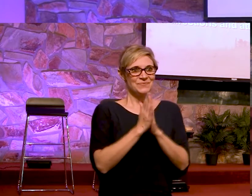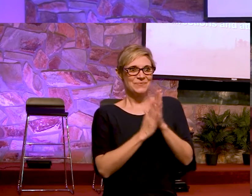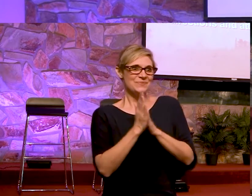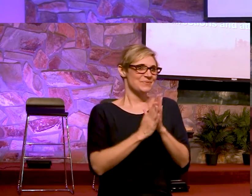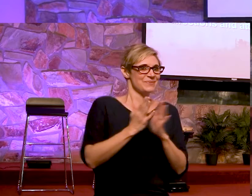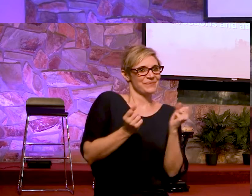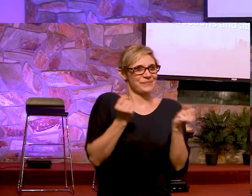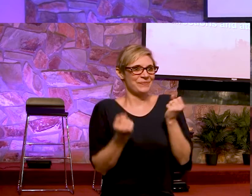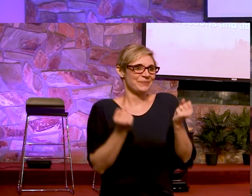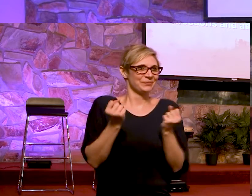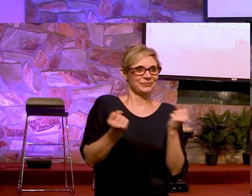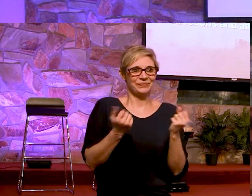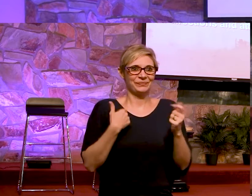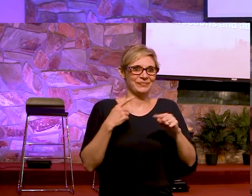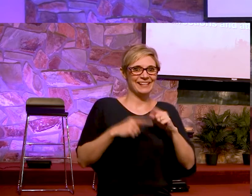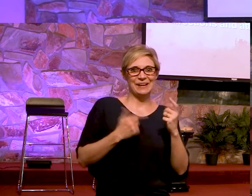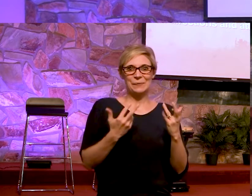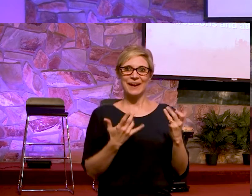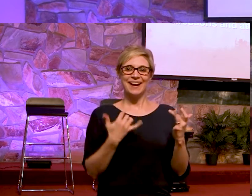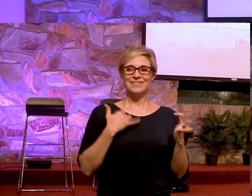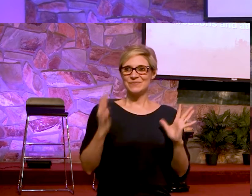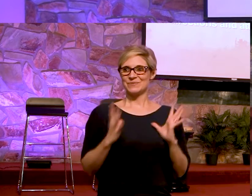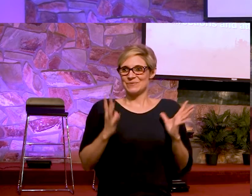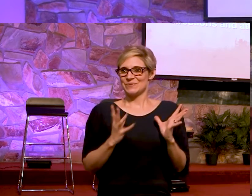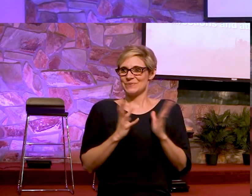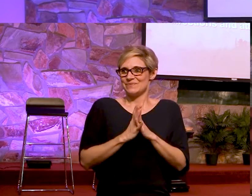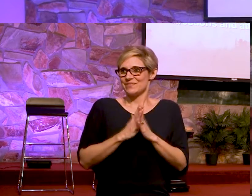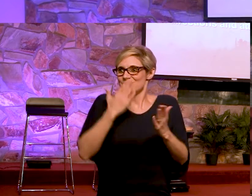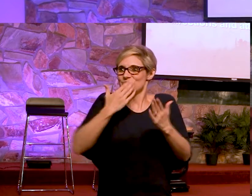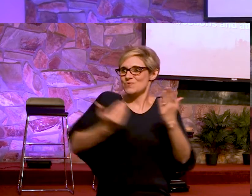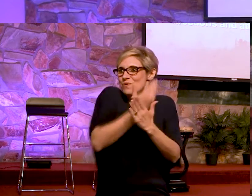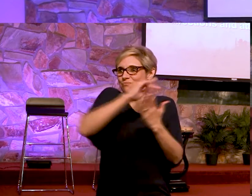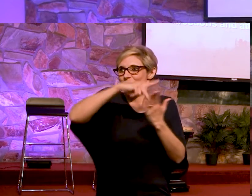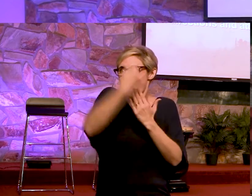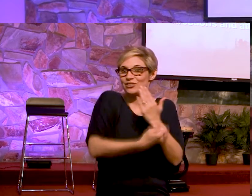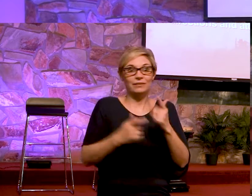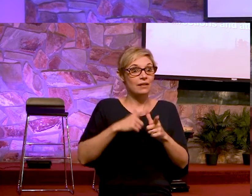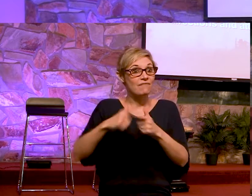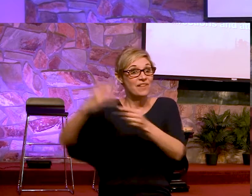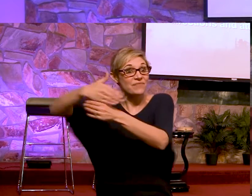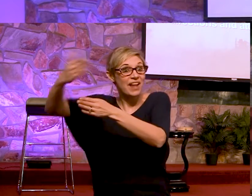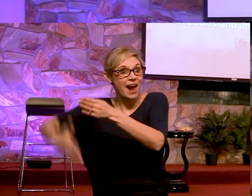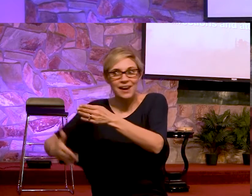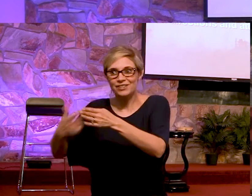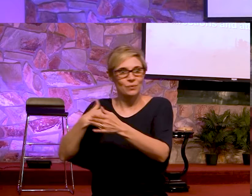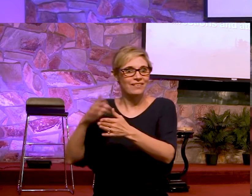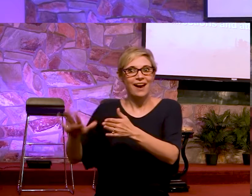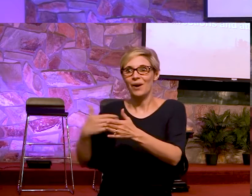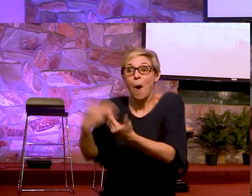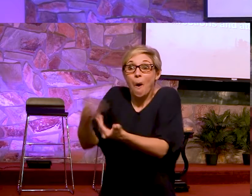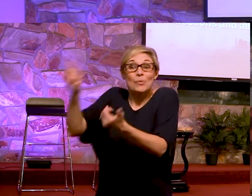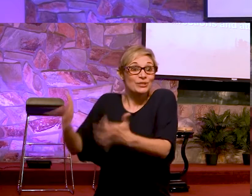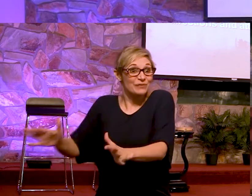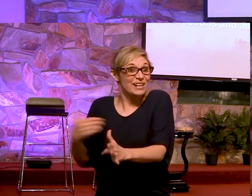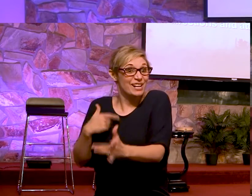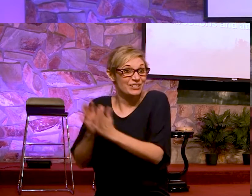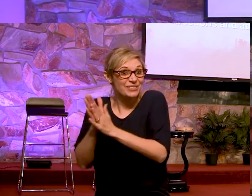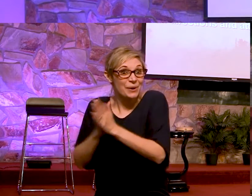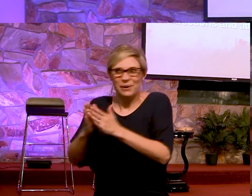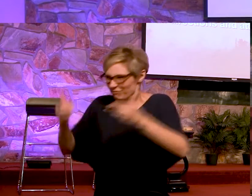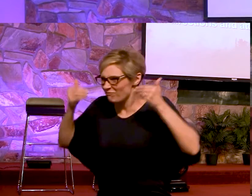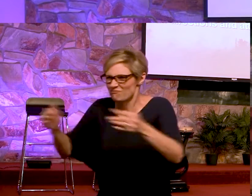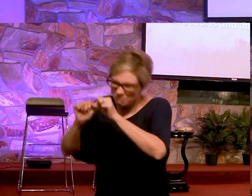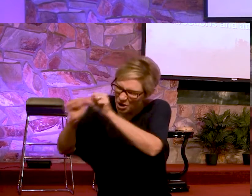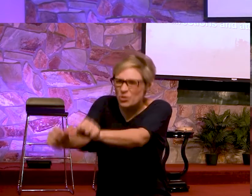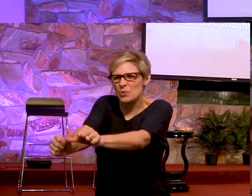we're enthusiastic. At the end, when we get closer to the end, we're hopeful. We see there's light at the end of the tunnel. We can go